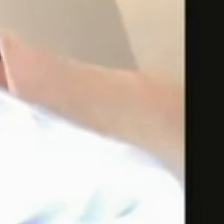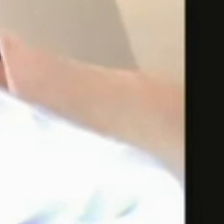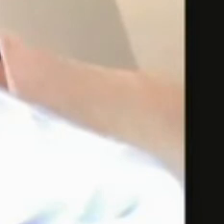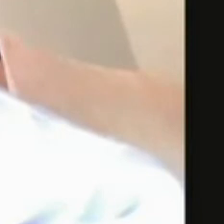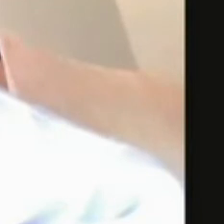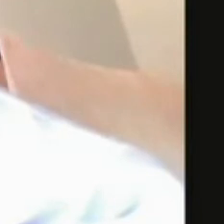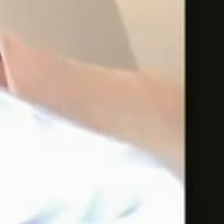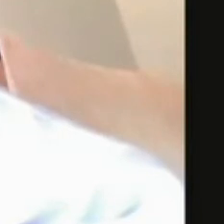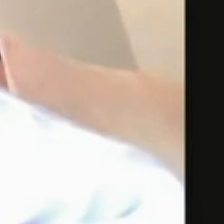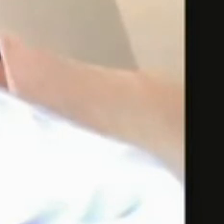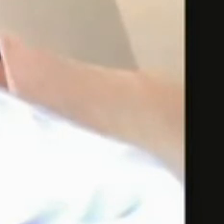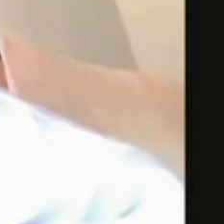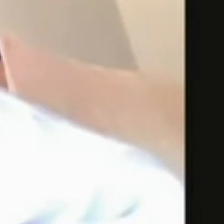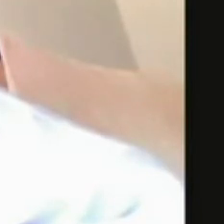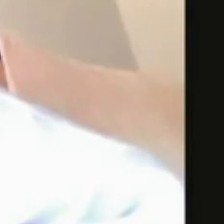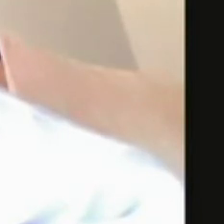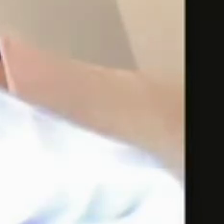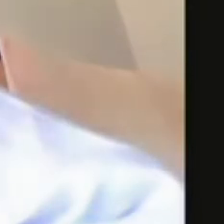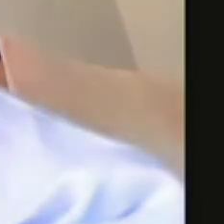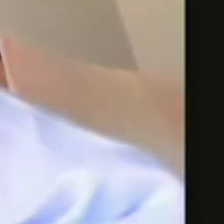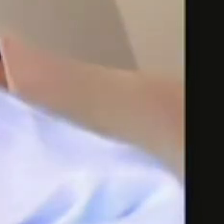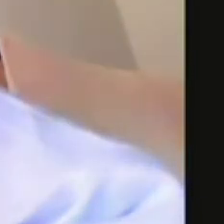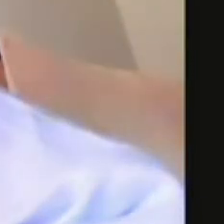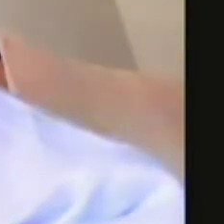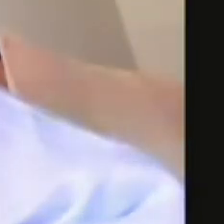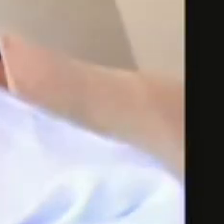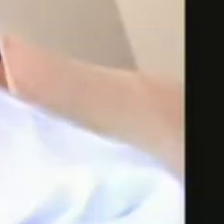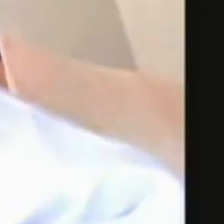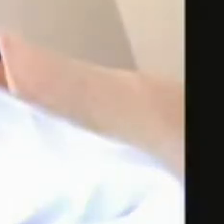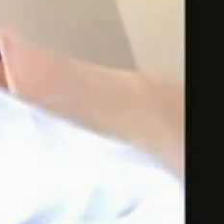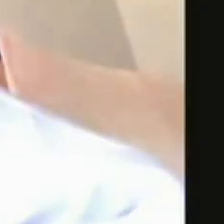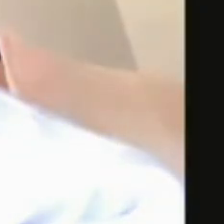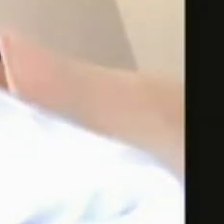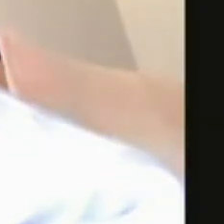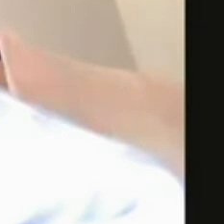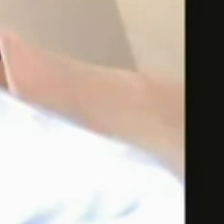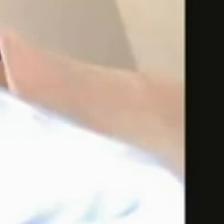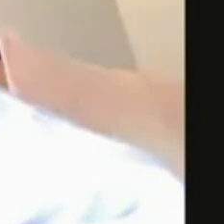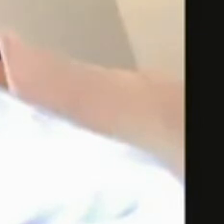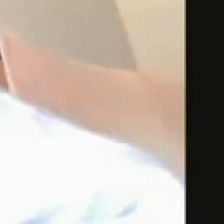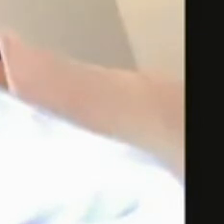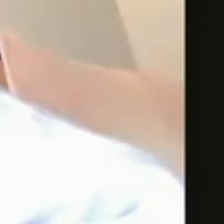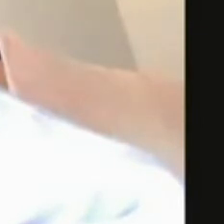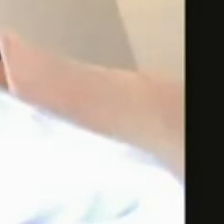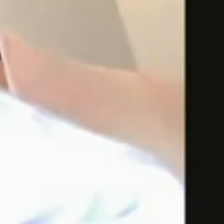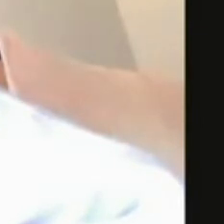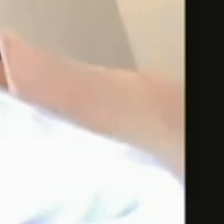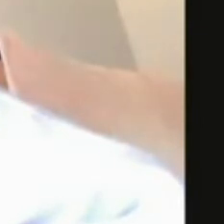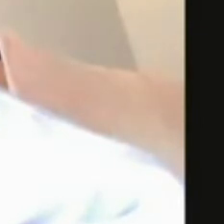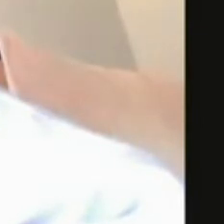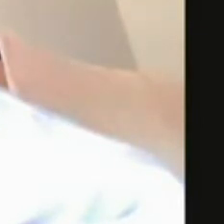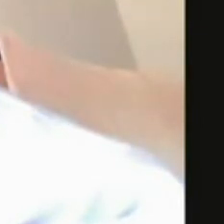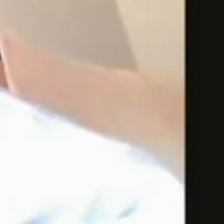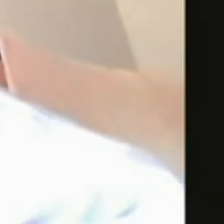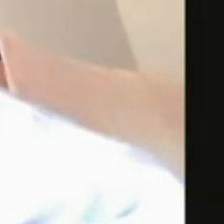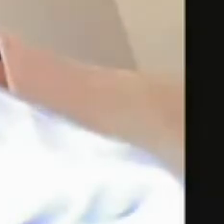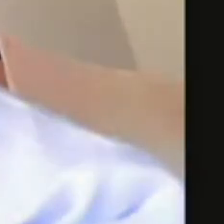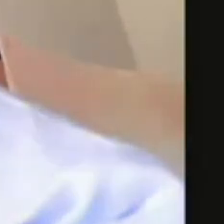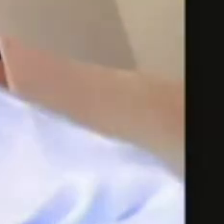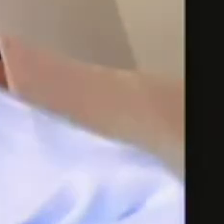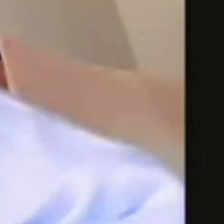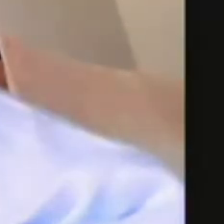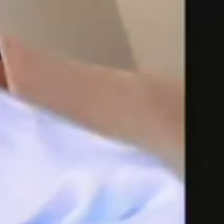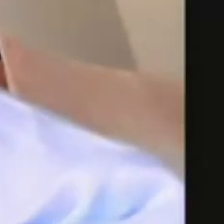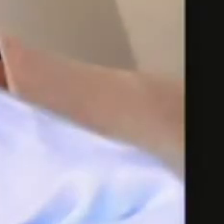cost of traveling to Zimbabwe. Has that been honored? And was the fare equivalent to the normal air charge by